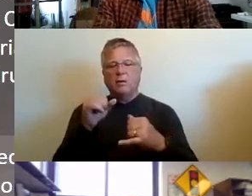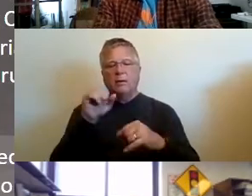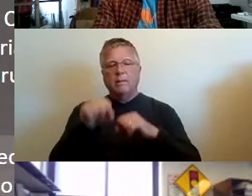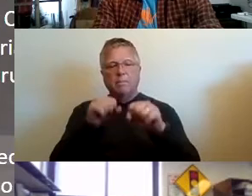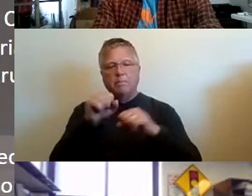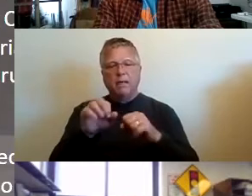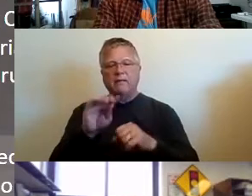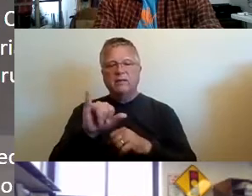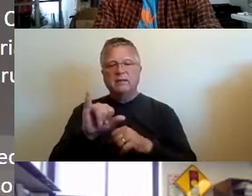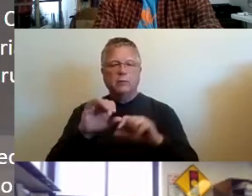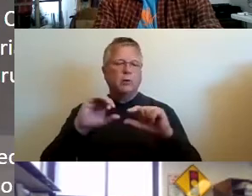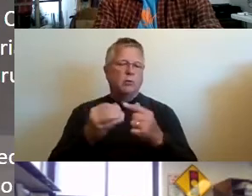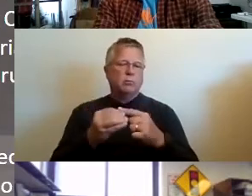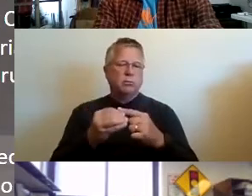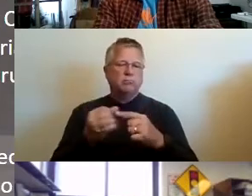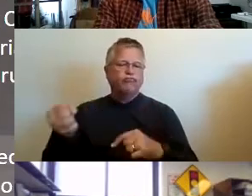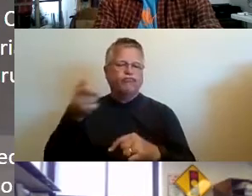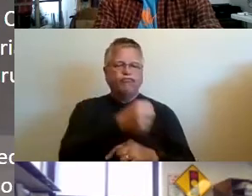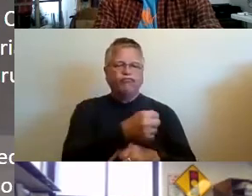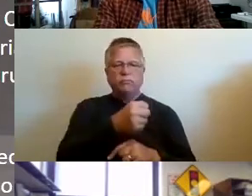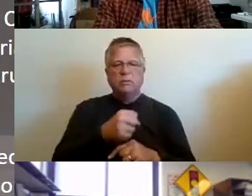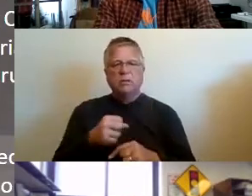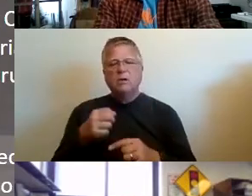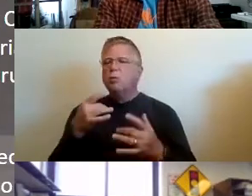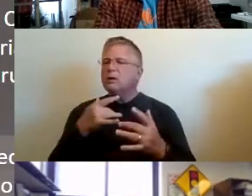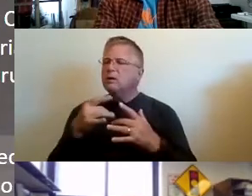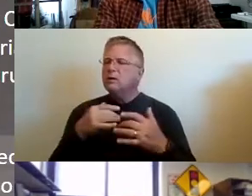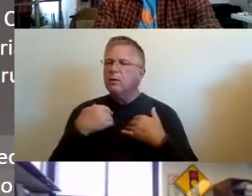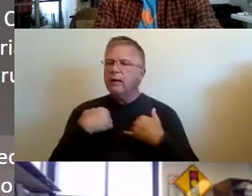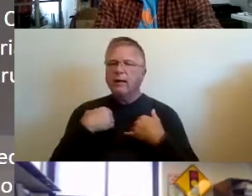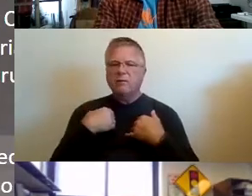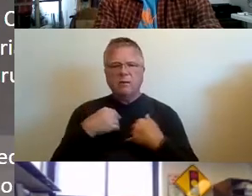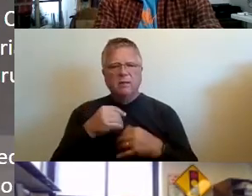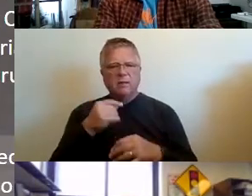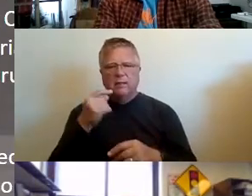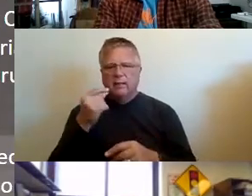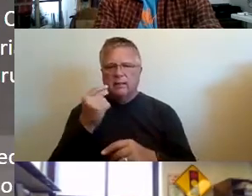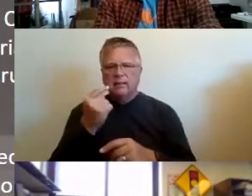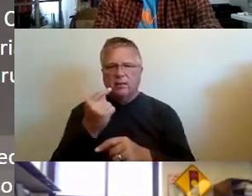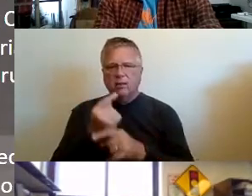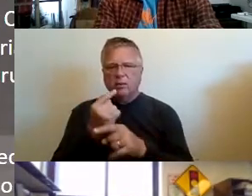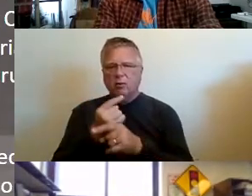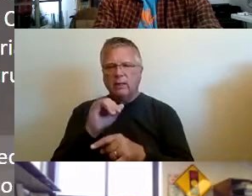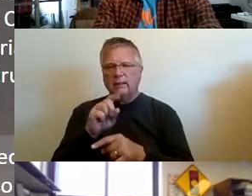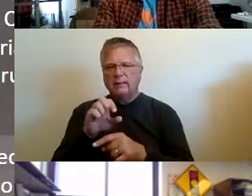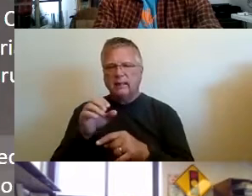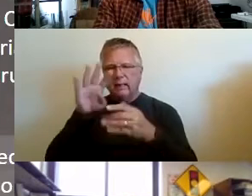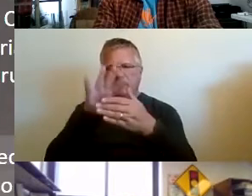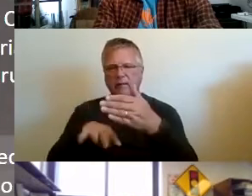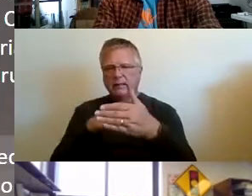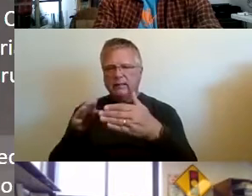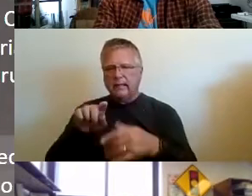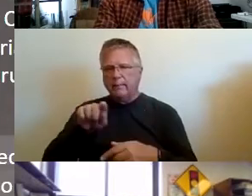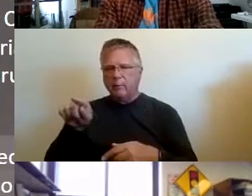group. So what type of concern that we have found? This is the right side of the table, as you can see. And these are